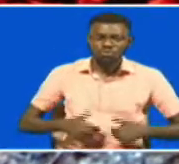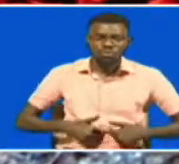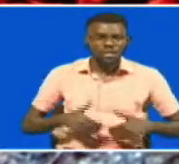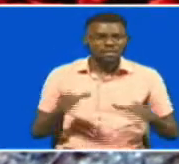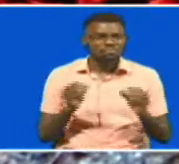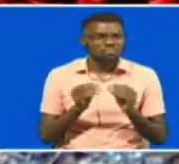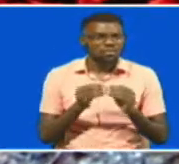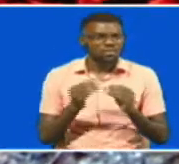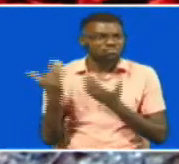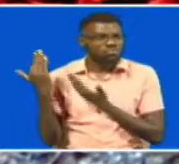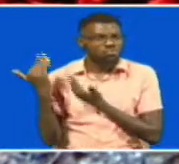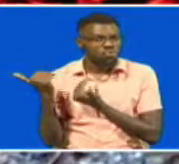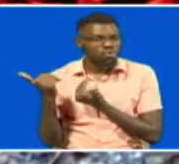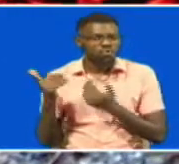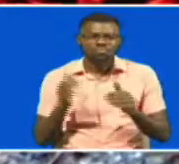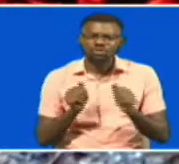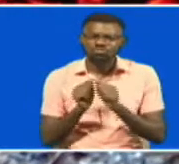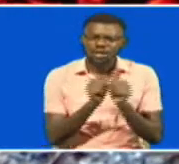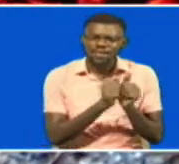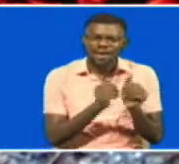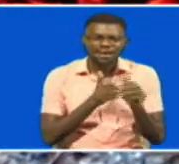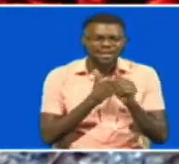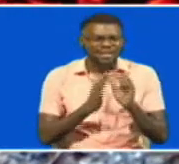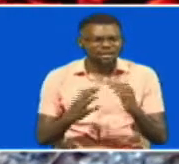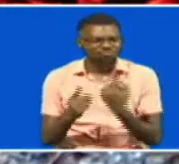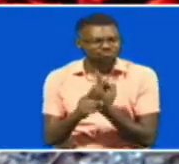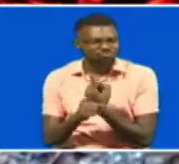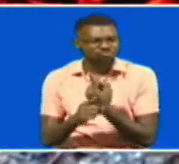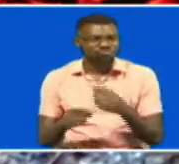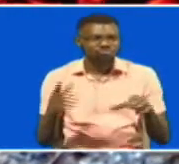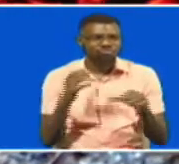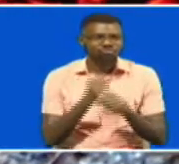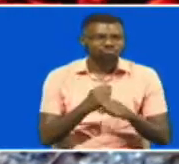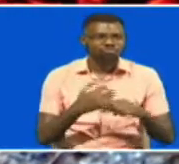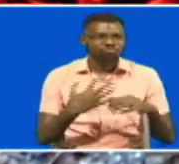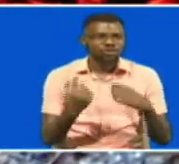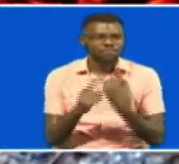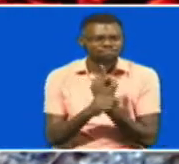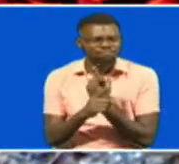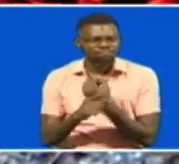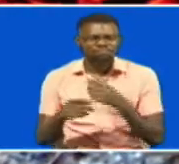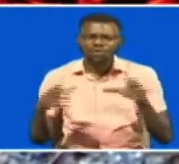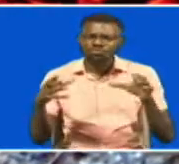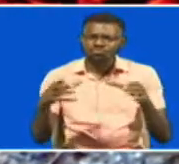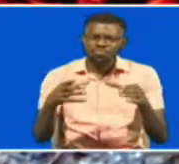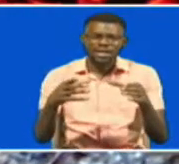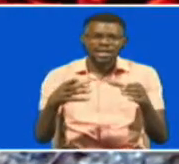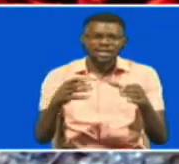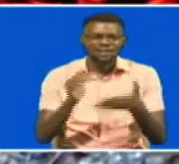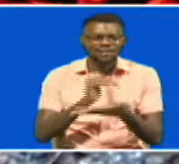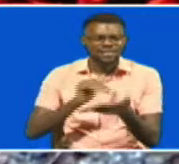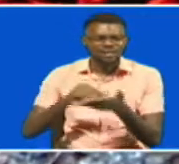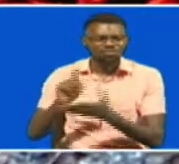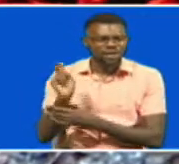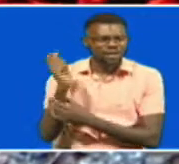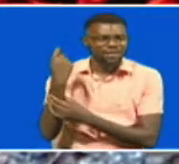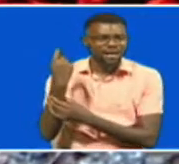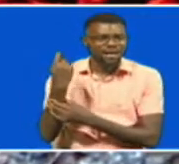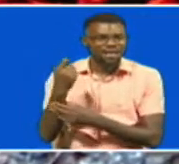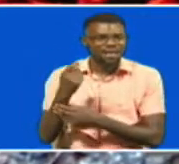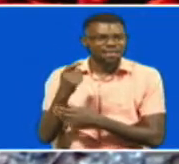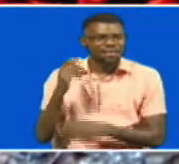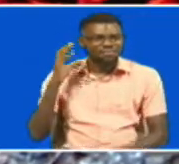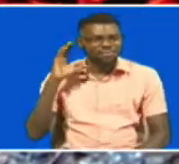is expected to bring together leadership and stakeholders from various sectors from across central Kenya.